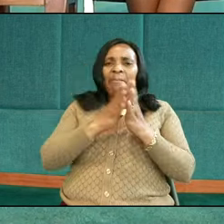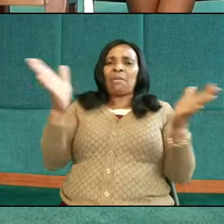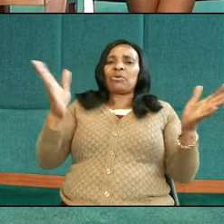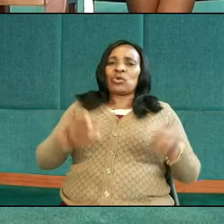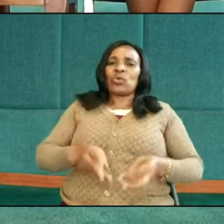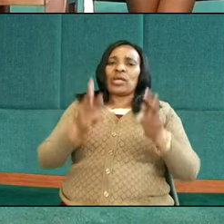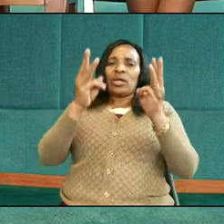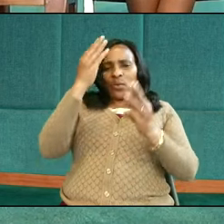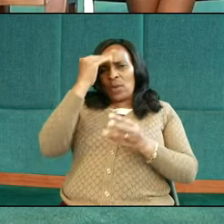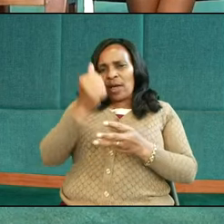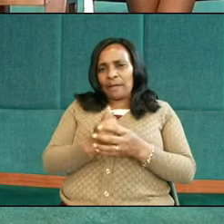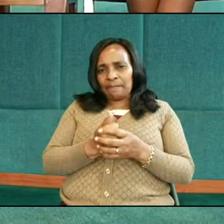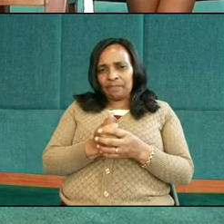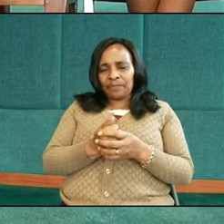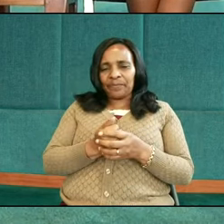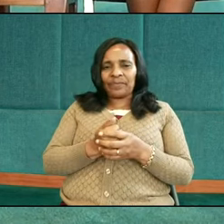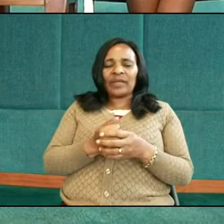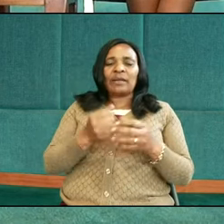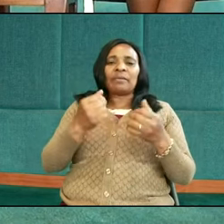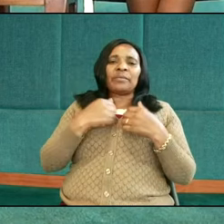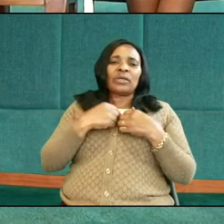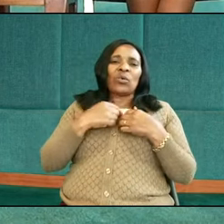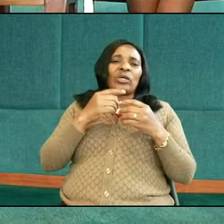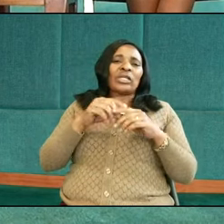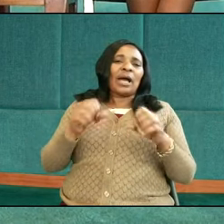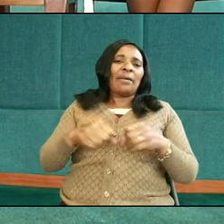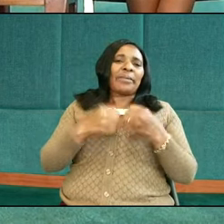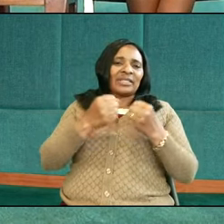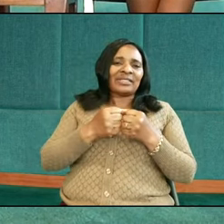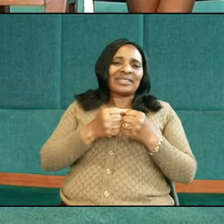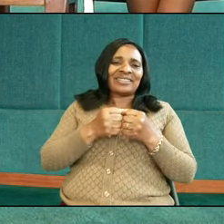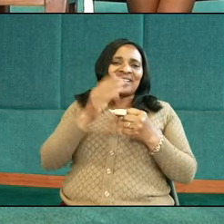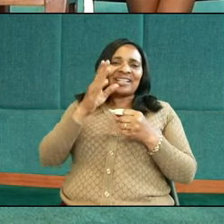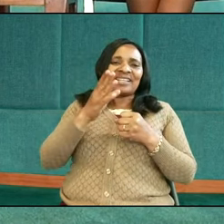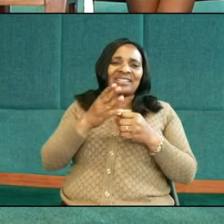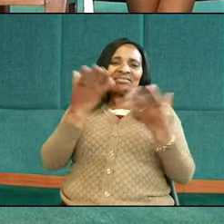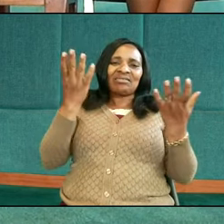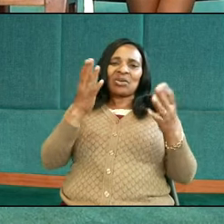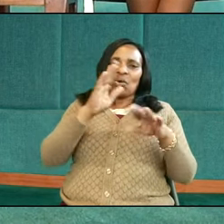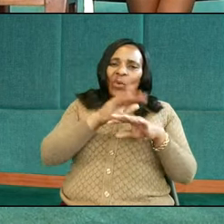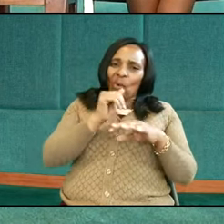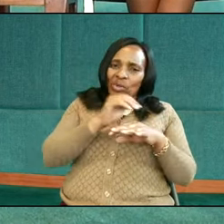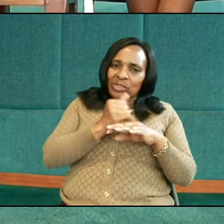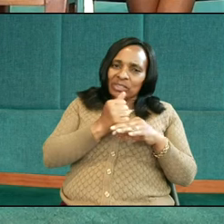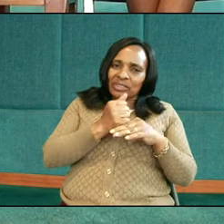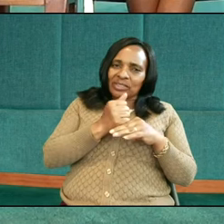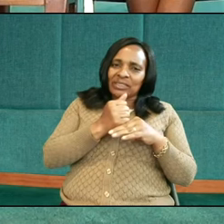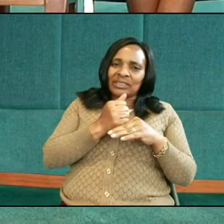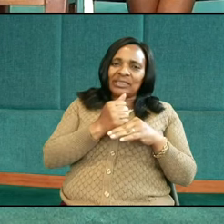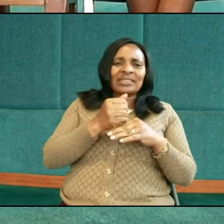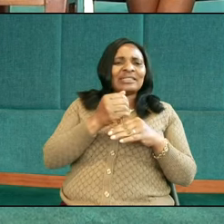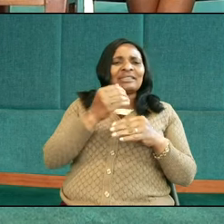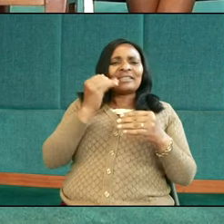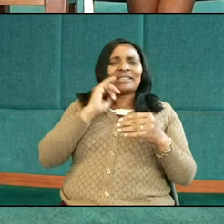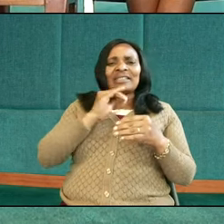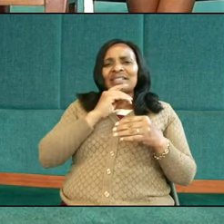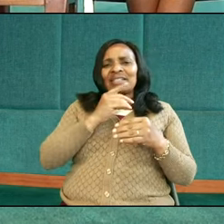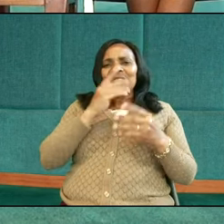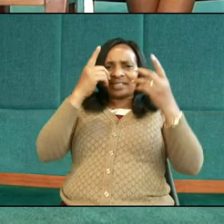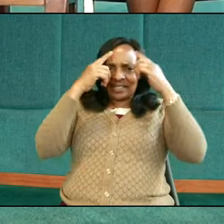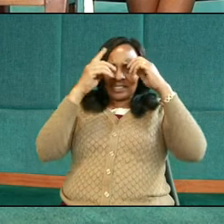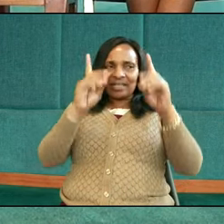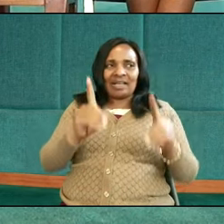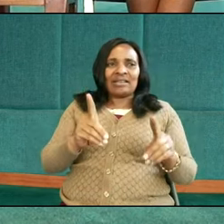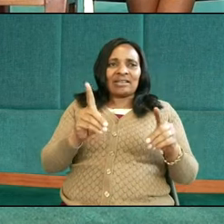way? I think what strikes me is his rallying call was guys, like Israelites,